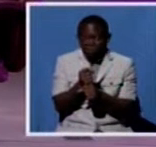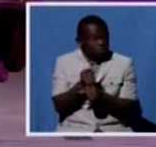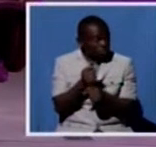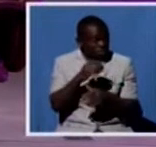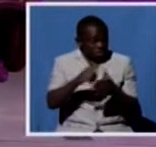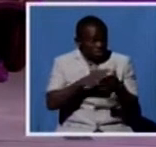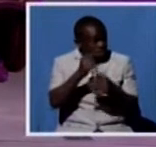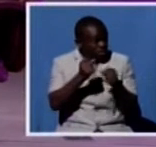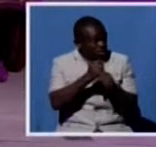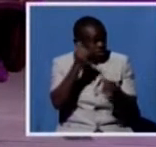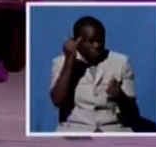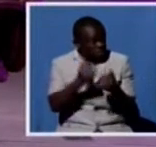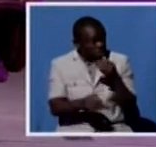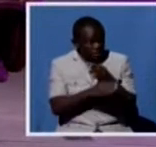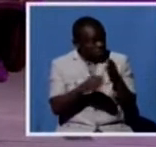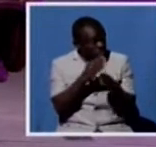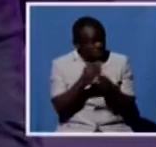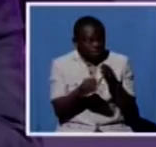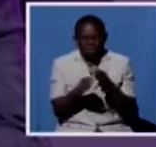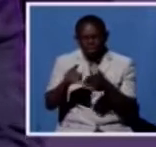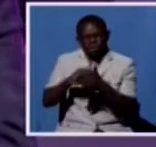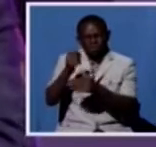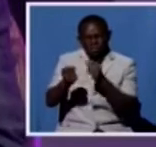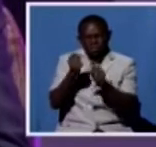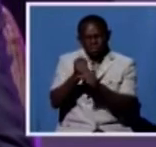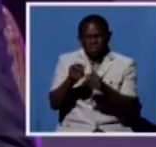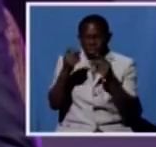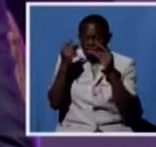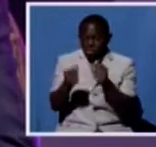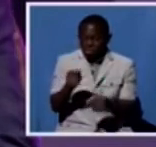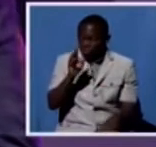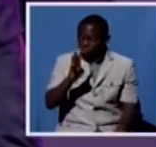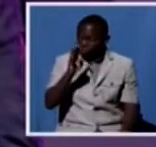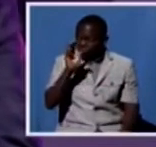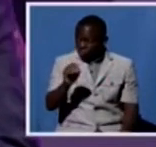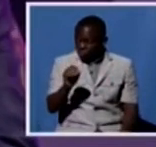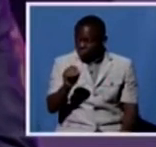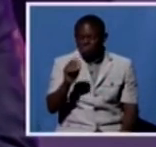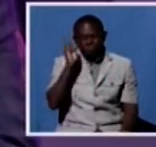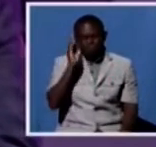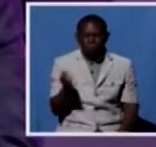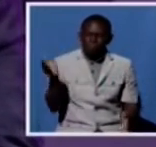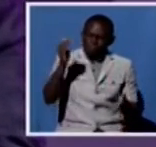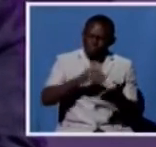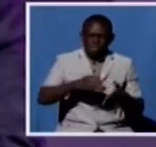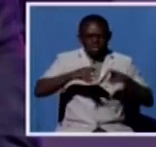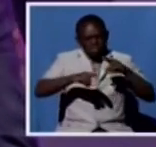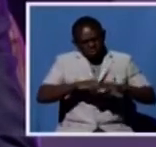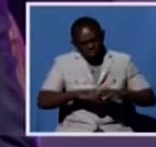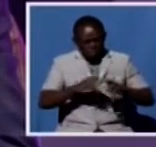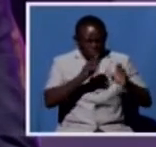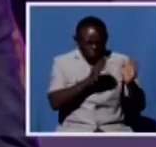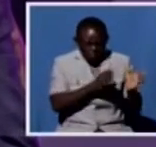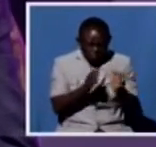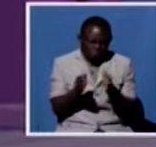no. When we get to 40, that's our target. Then we have to get back to the drawing table and see where else we can